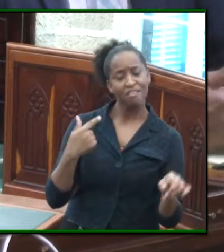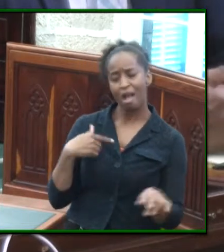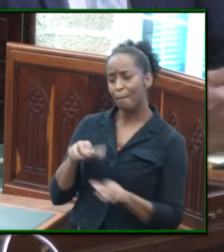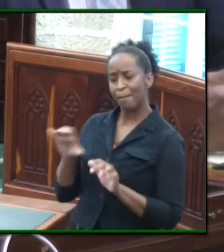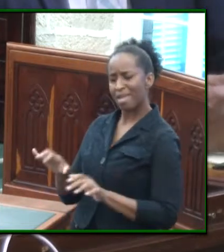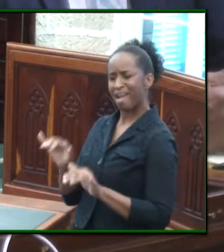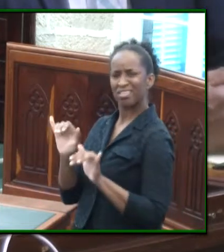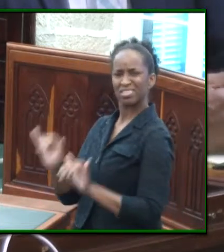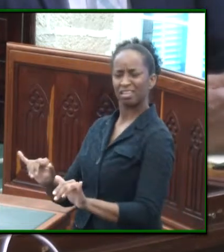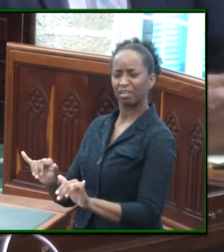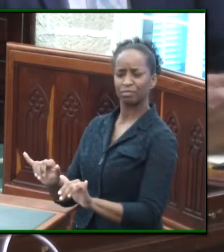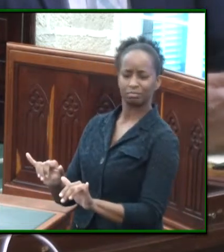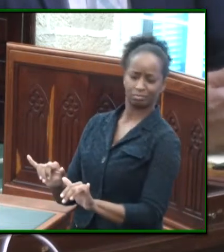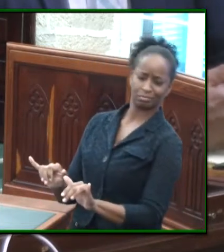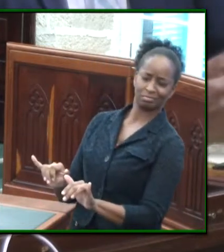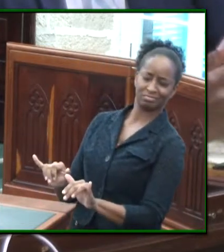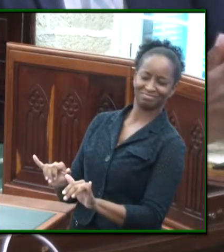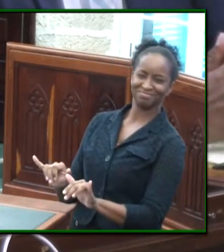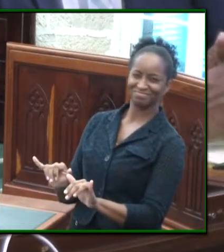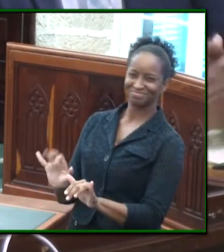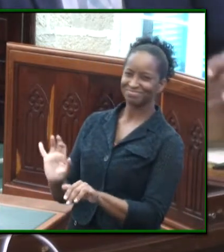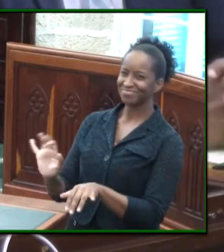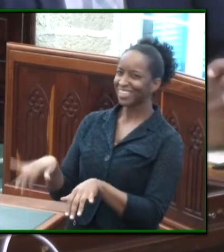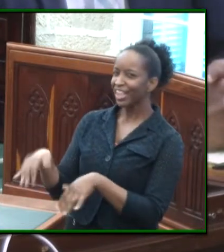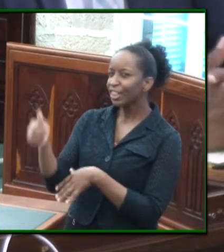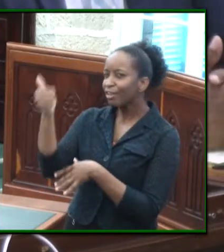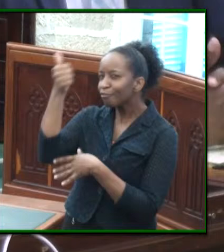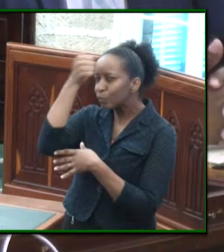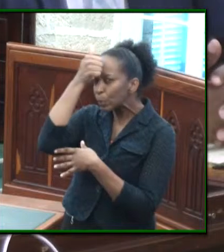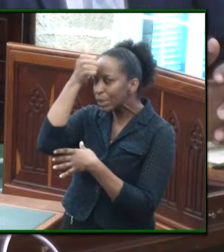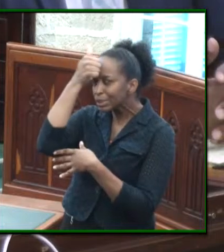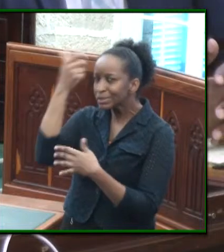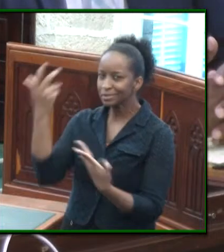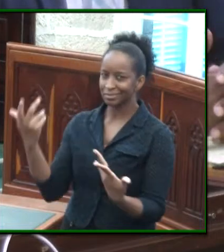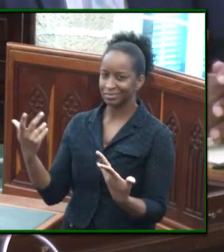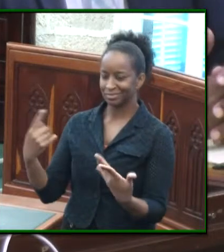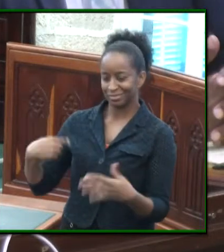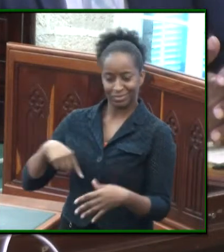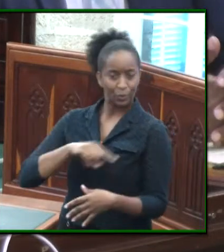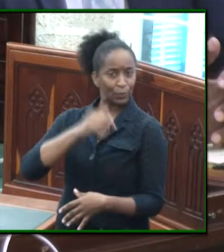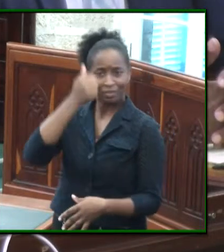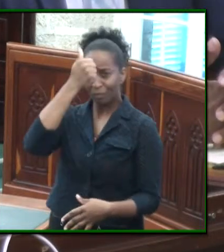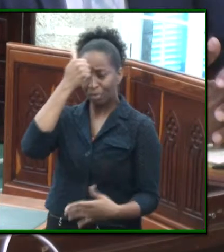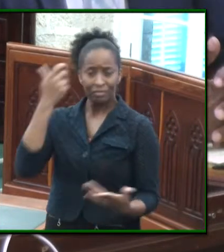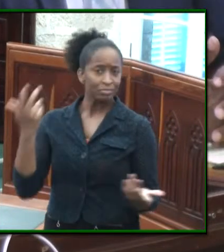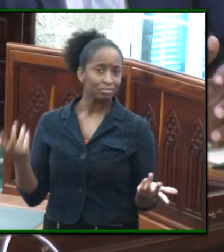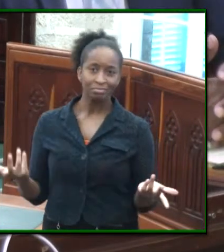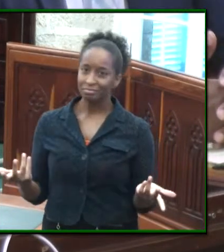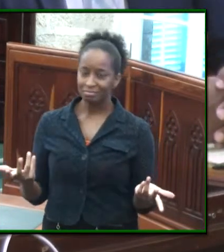$270+ million to this chamber, and I beg to move that this head stand part.